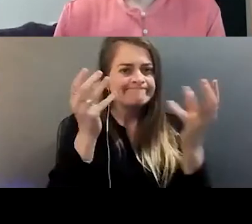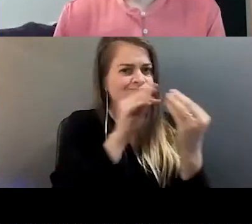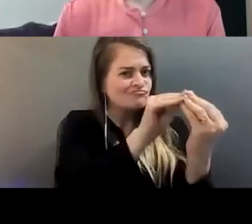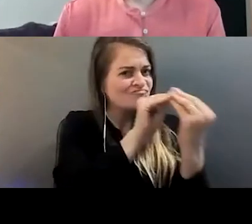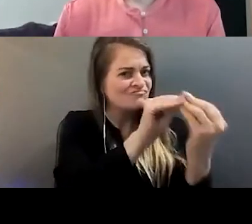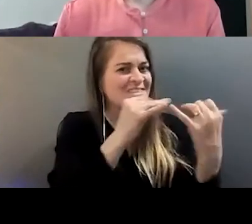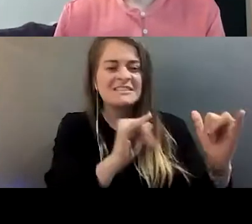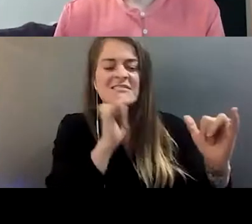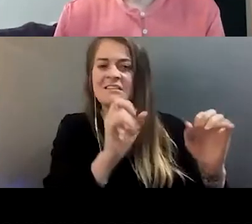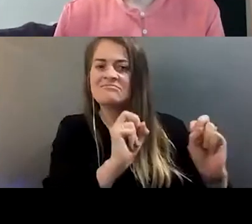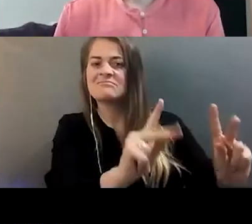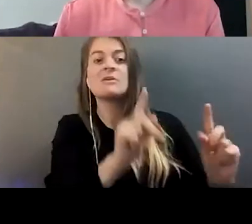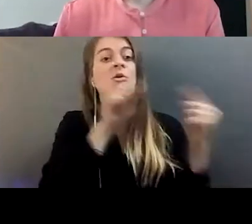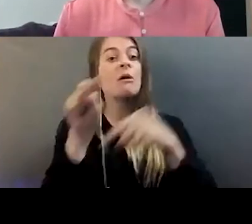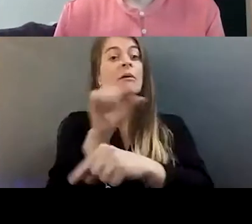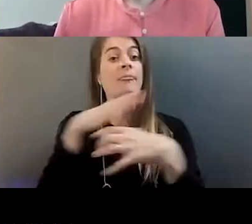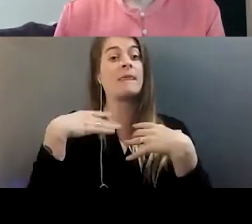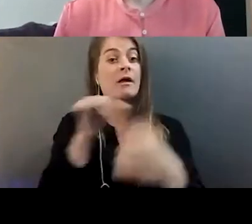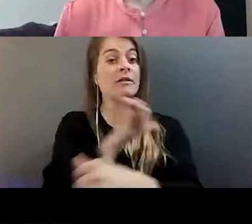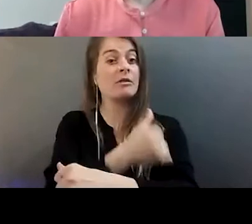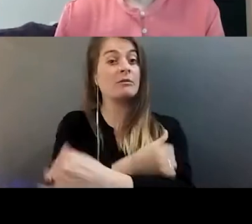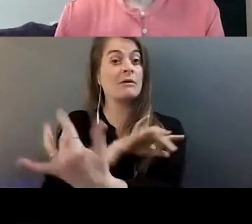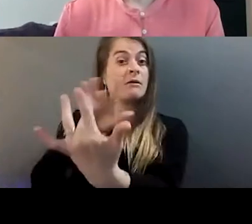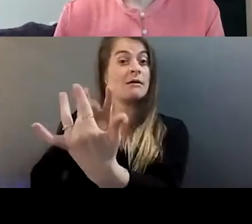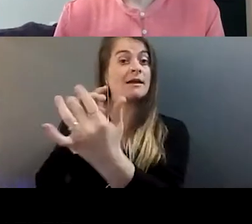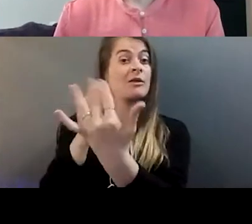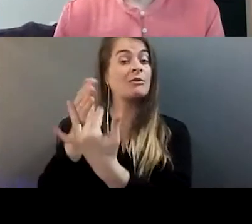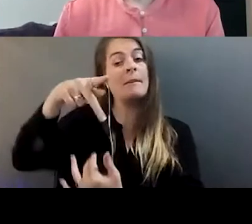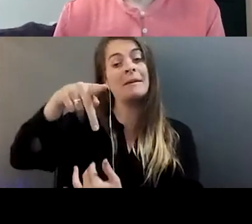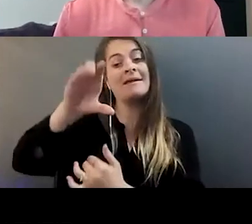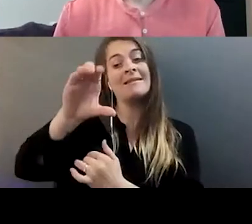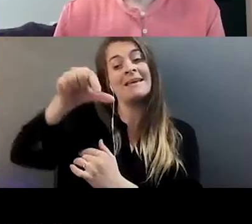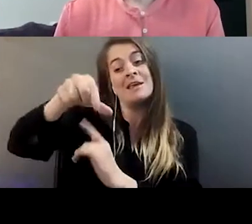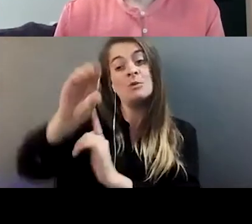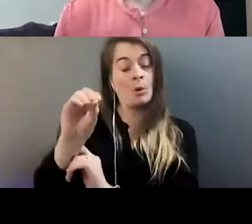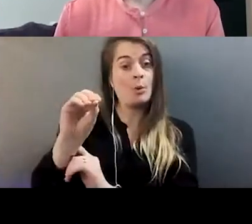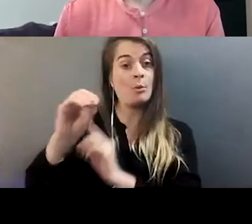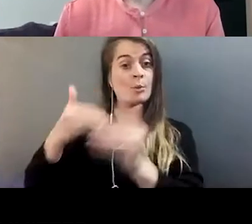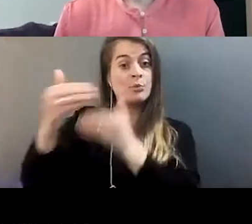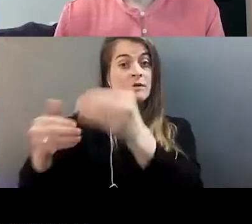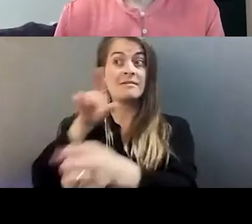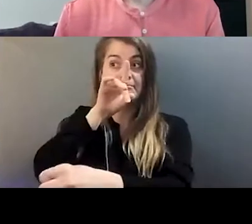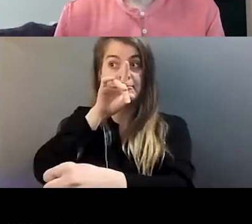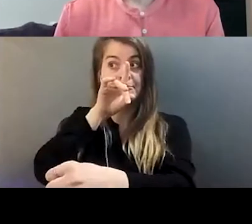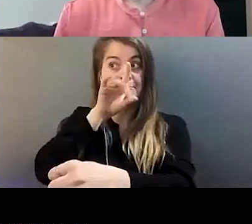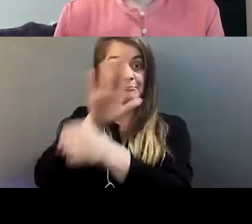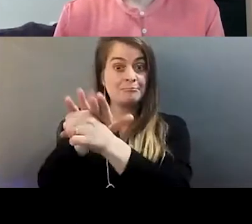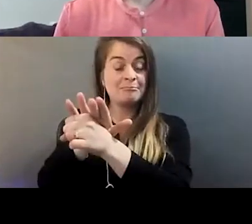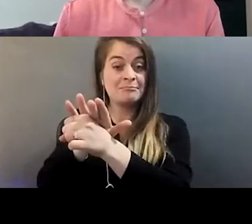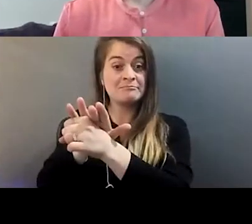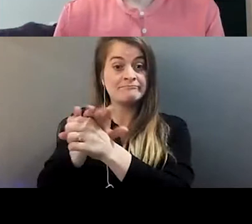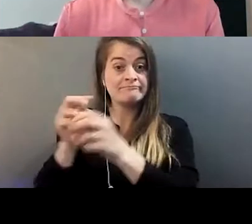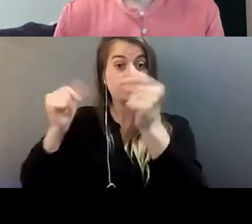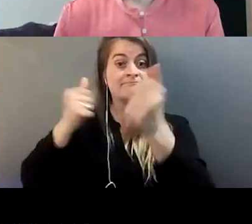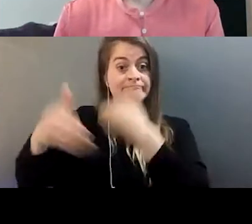possible to the health authority through their PCQO process, in which they've committed to accelerate